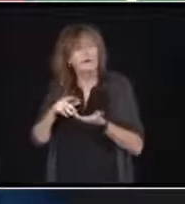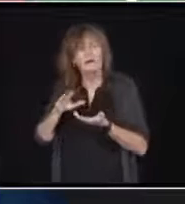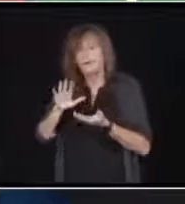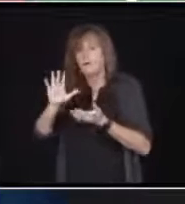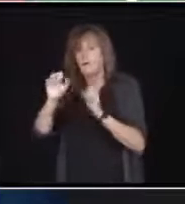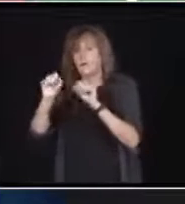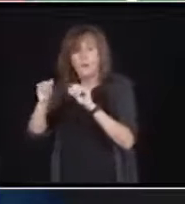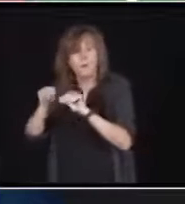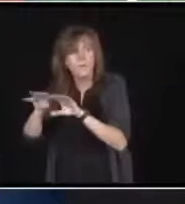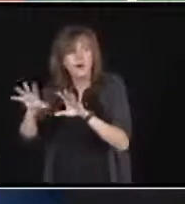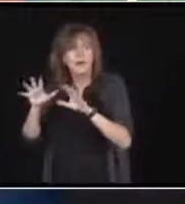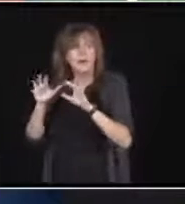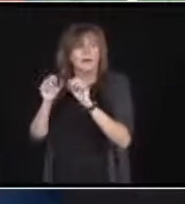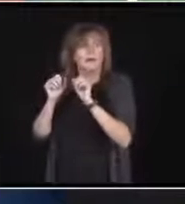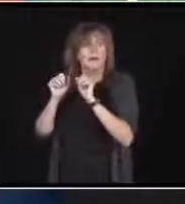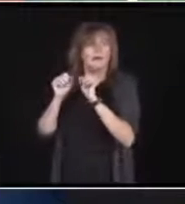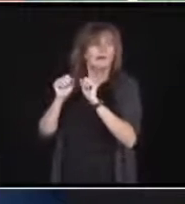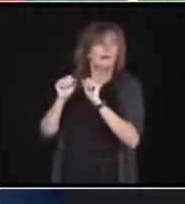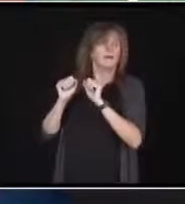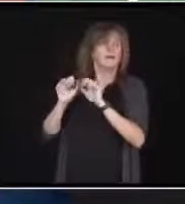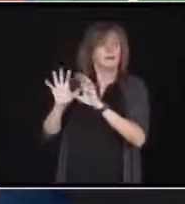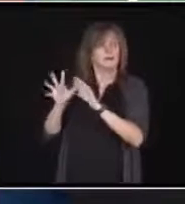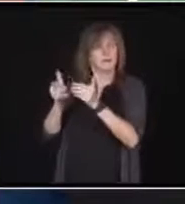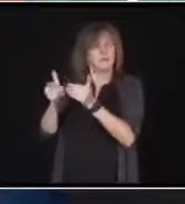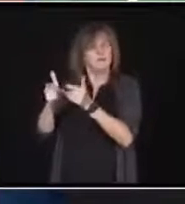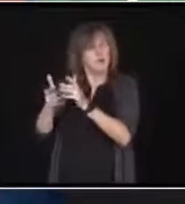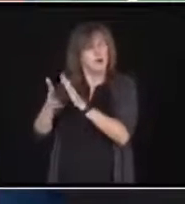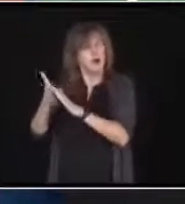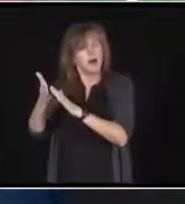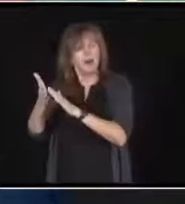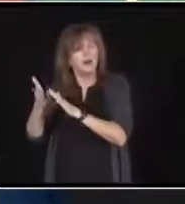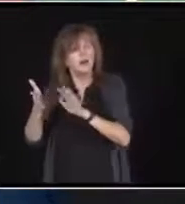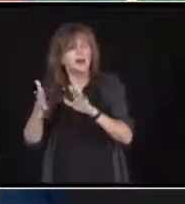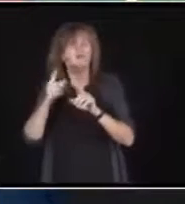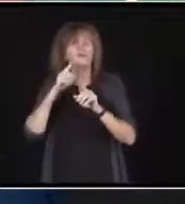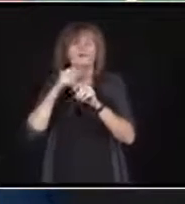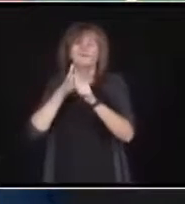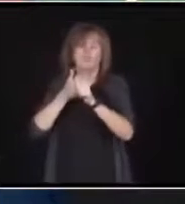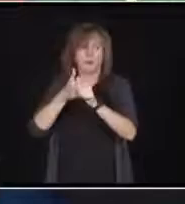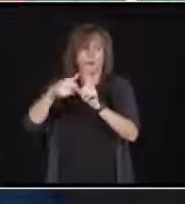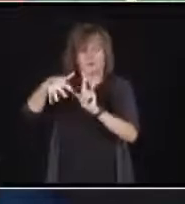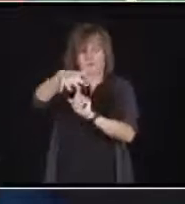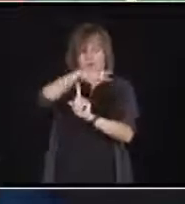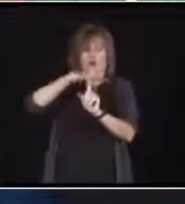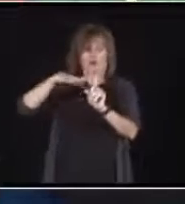problem. It's the type of setting and the way people interact that's the issue.